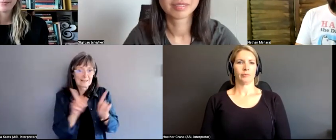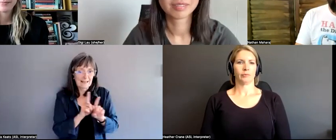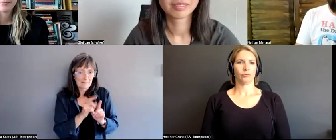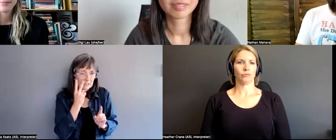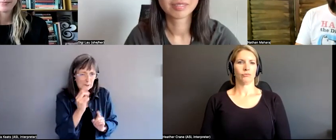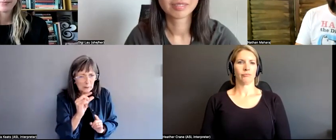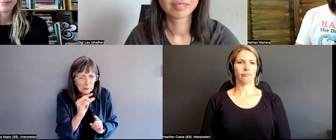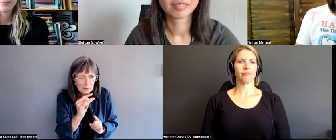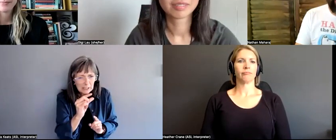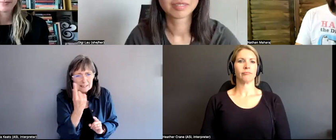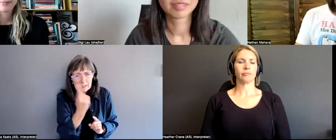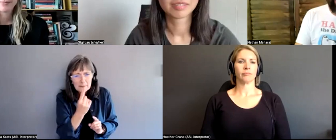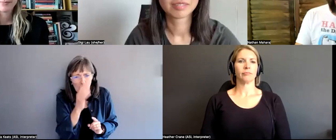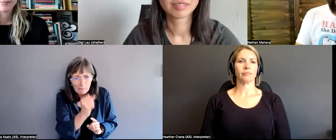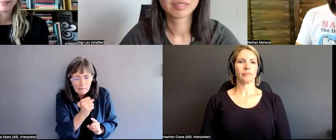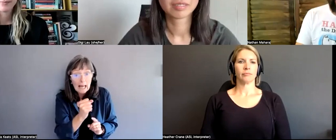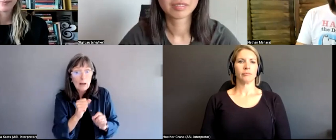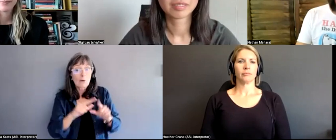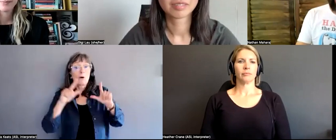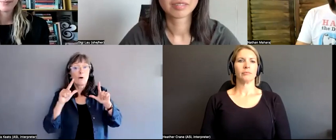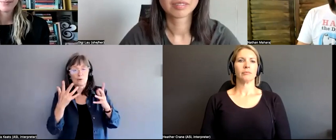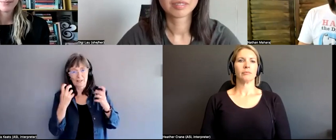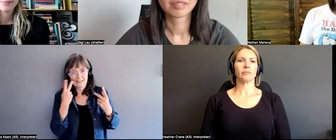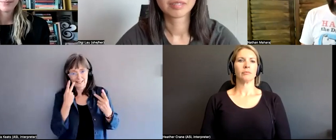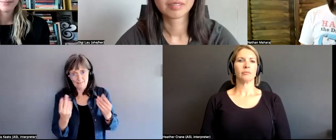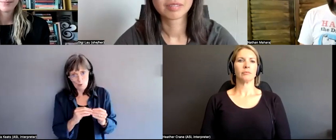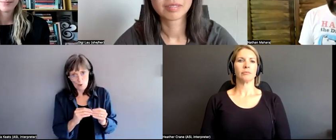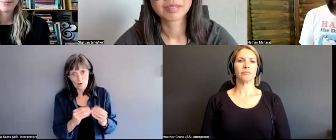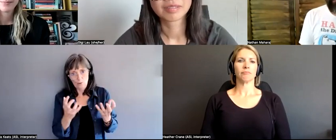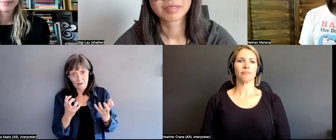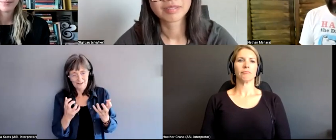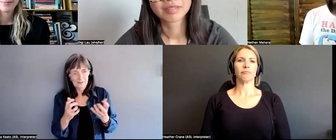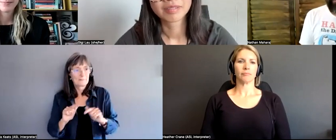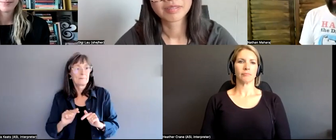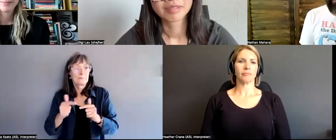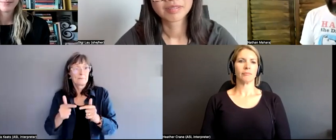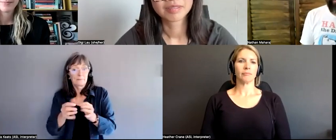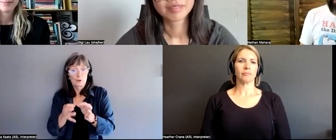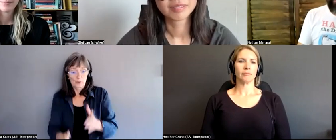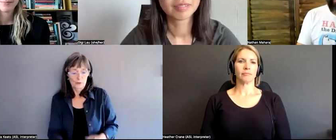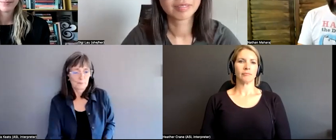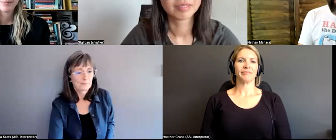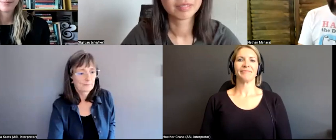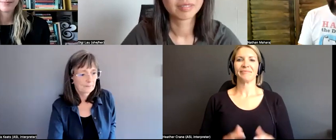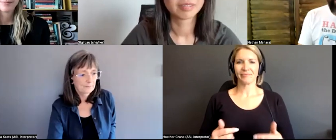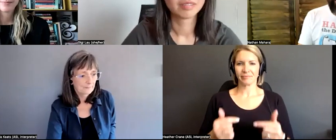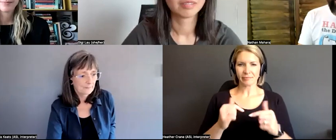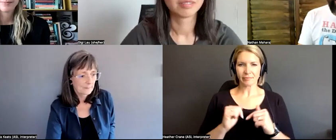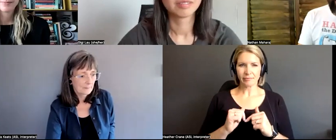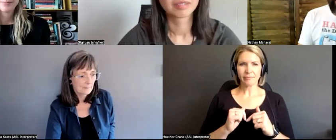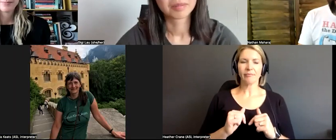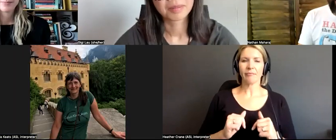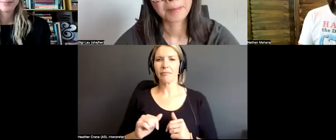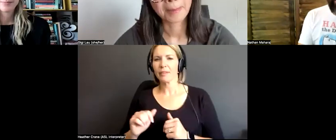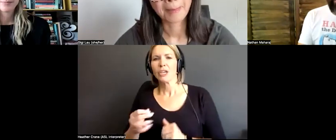The bit about the tagline is interesting. I have noticed this on some British thrillers, but I wonder, Gigi, maybe you can speak to this having come from a